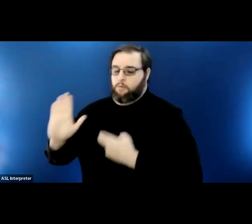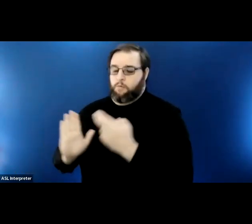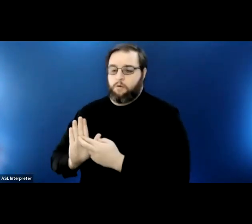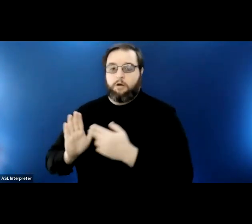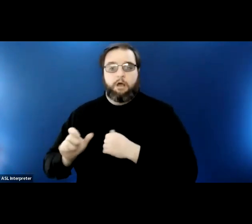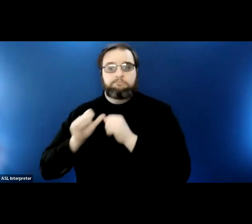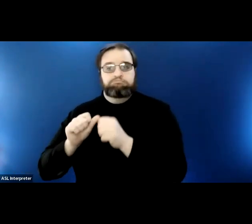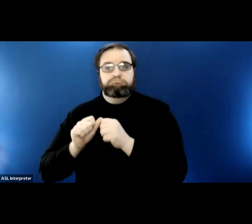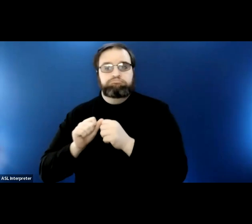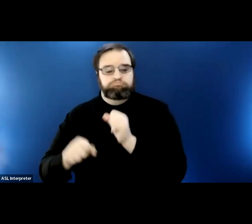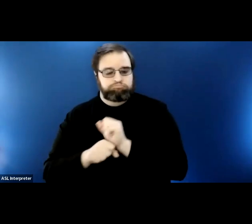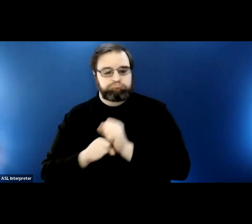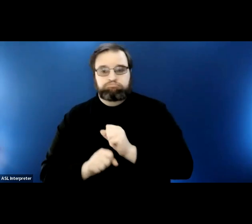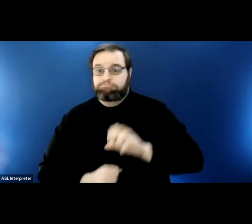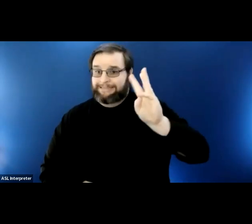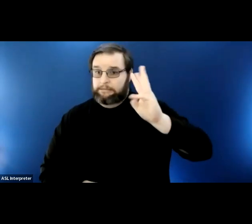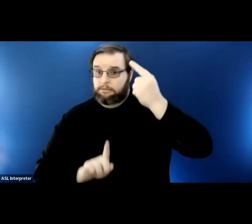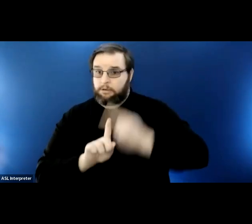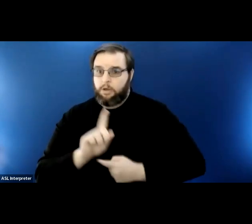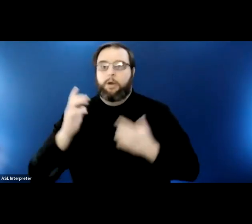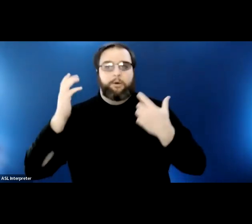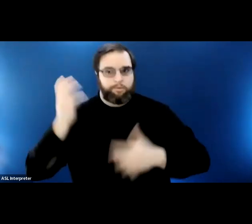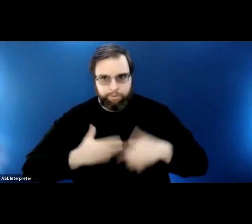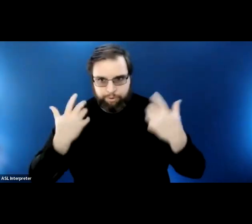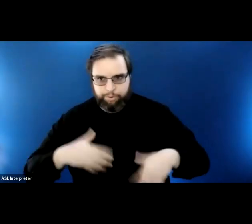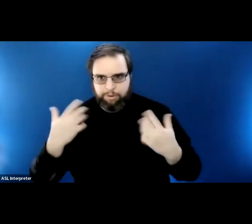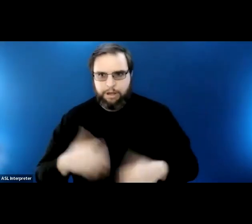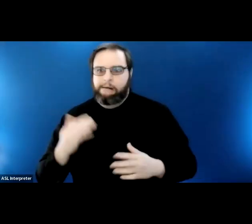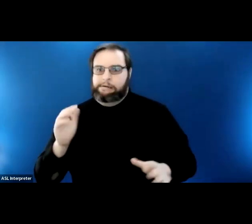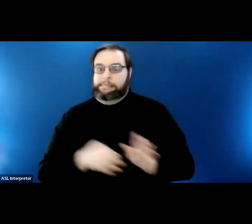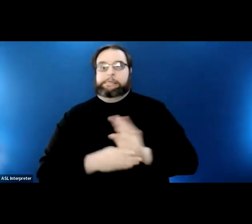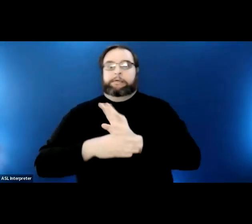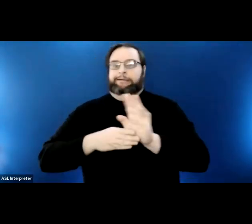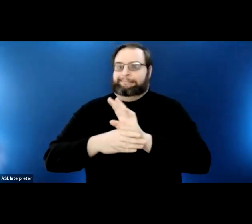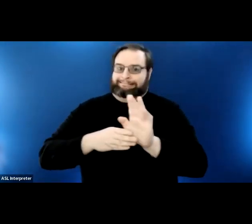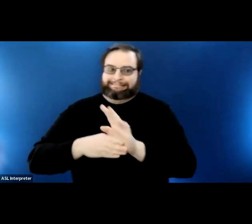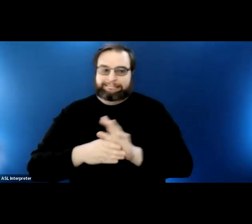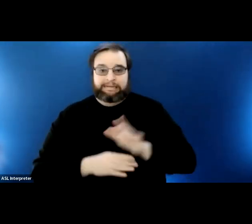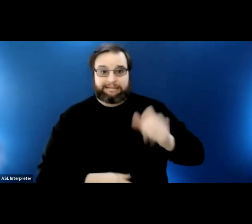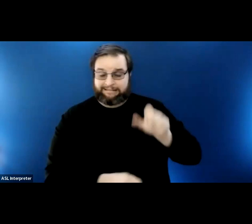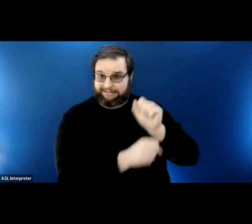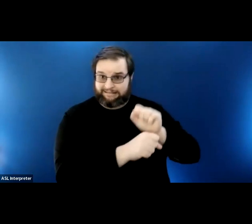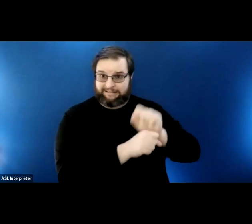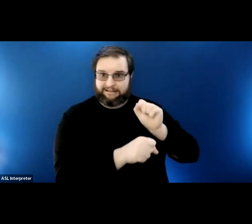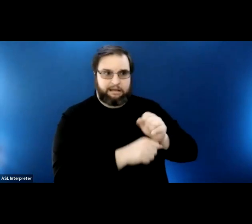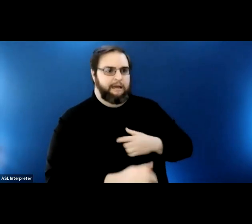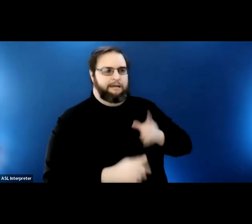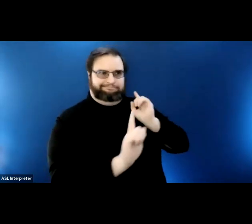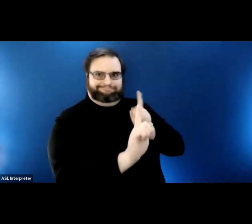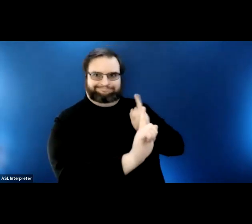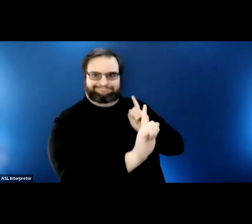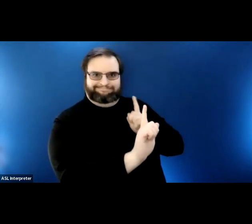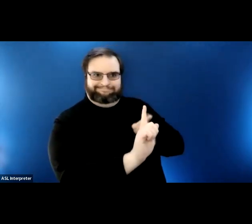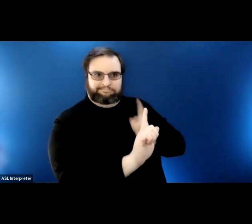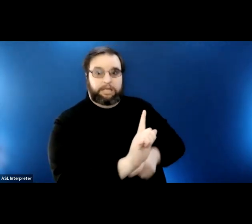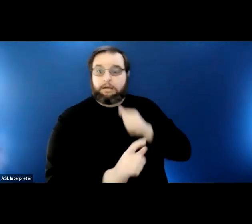6 months. Time really does fly when you're having fun. This is that job for me that I would do even if I wasn't getting paid